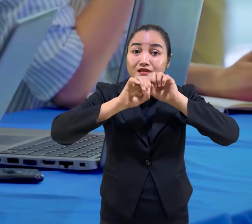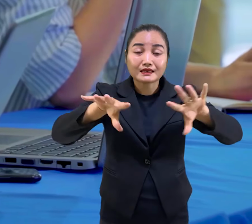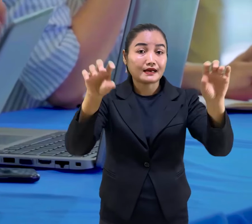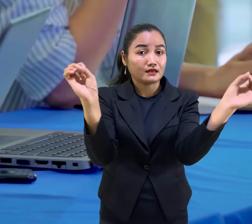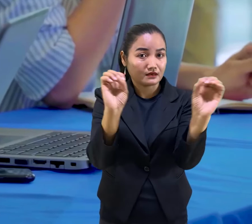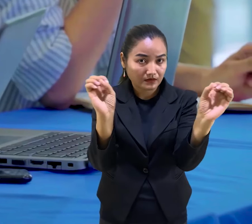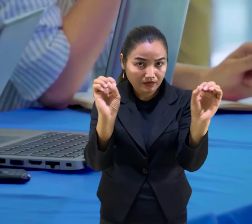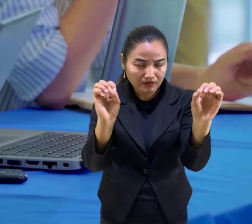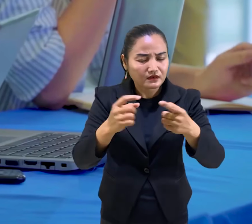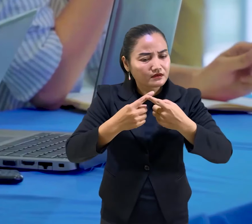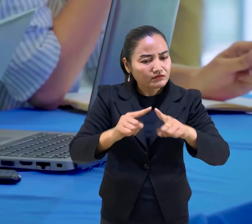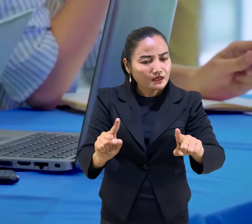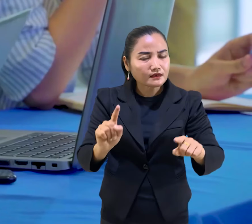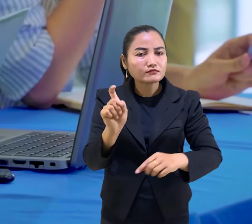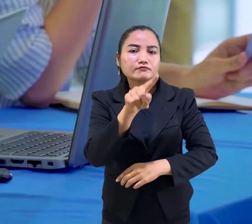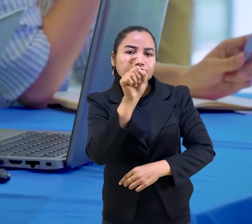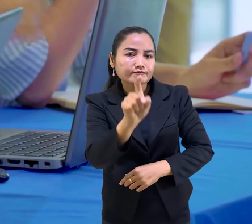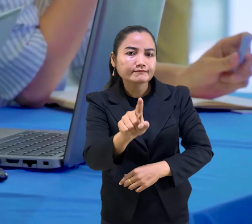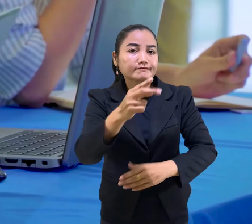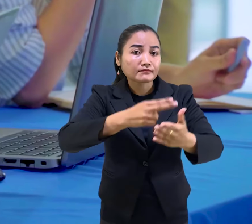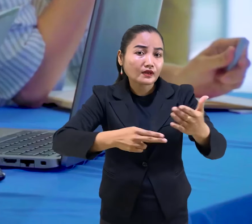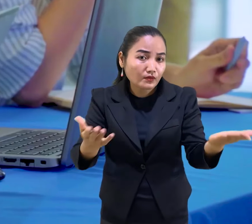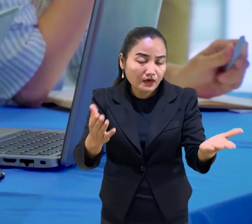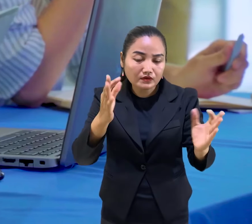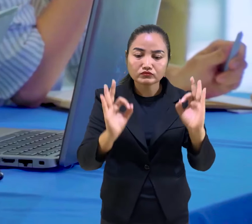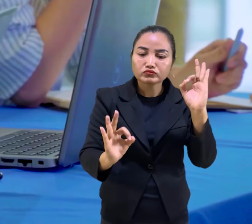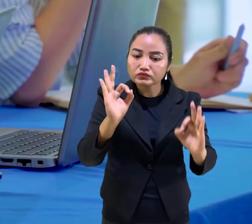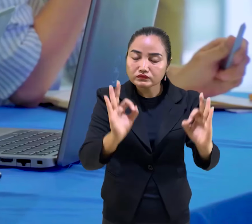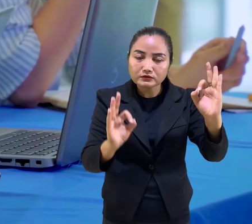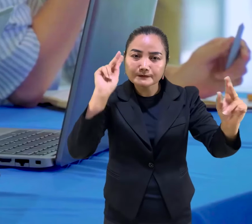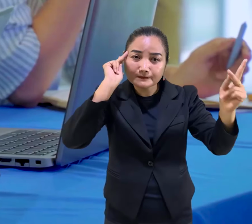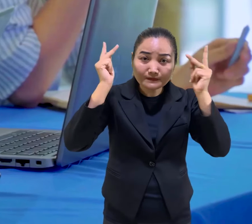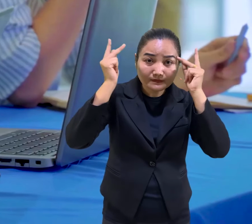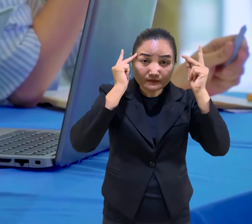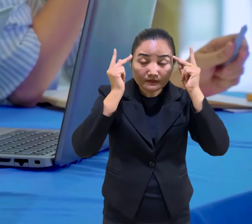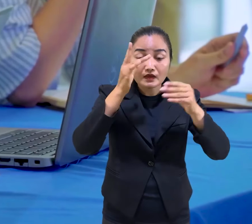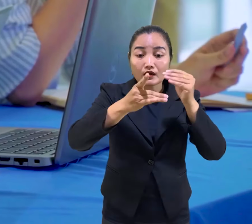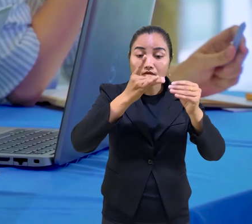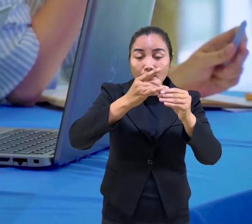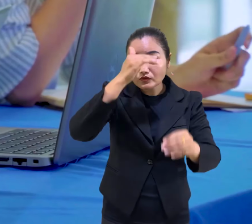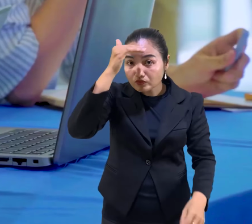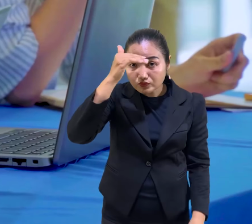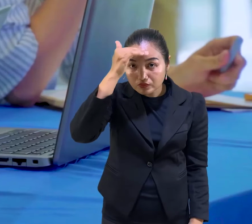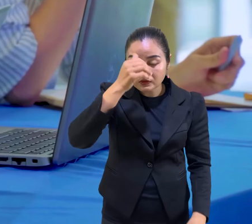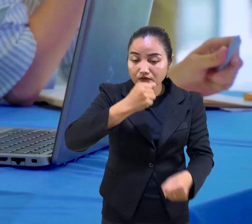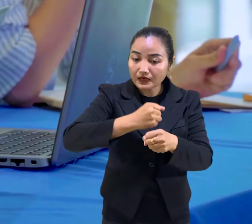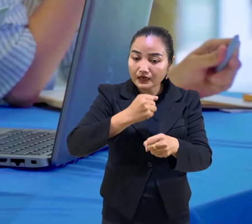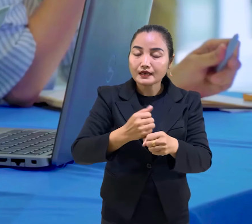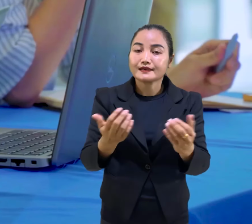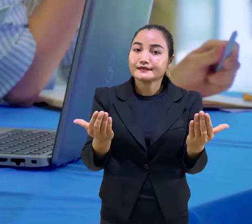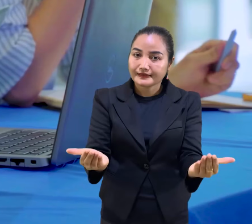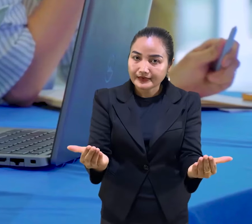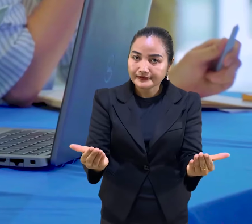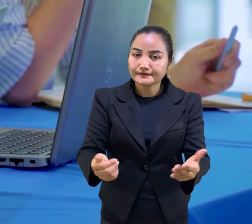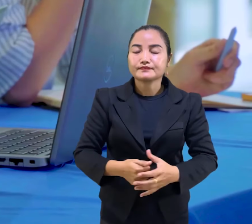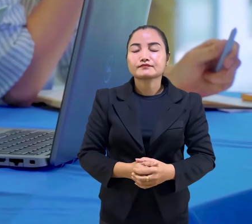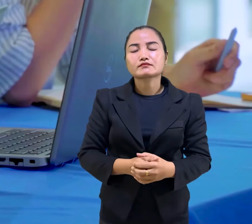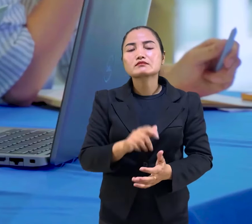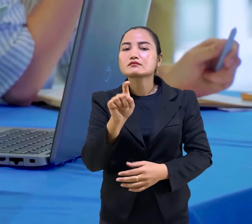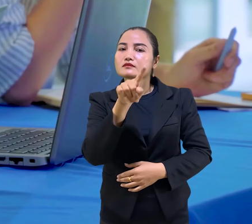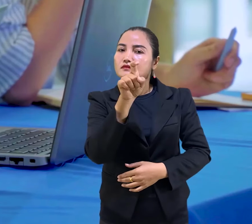what's the actual analysis you've done on the existing job announcements, and where, and did you identify the